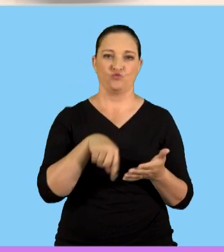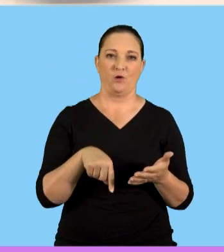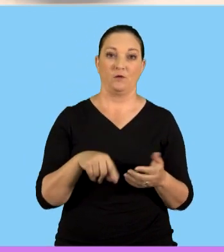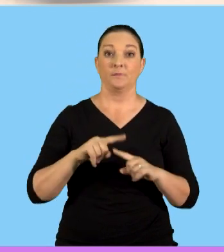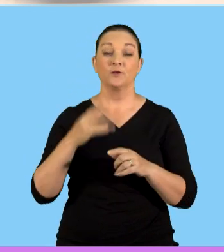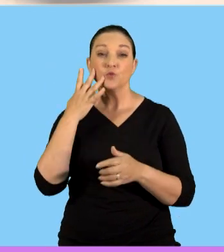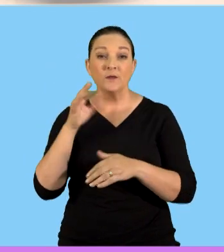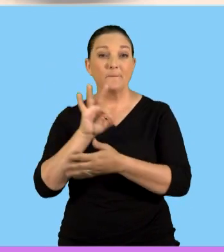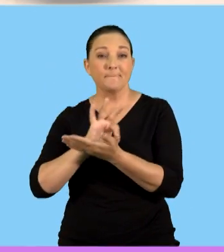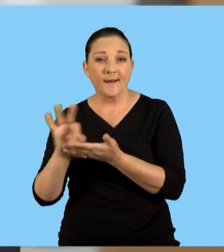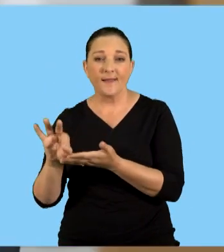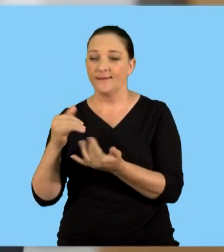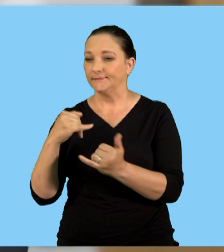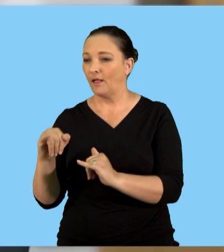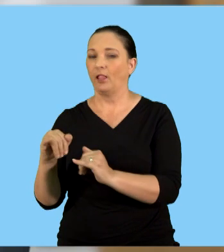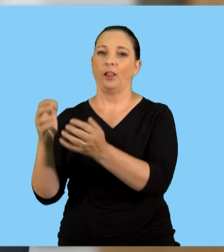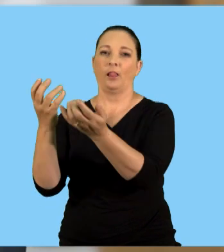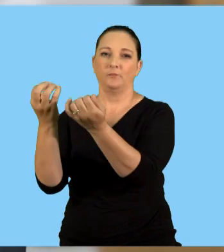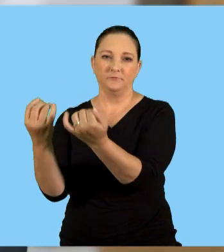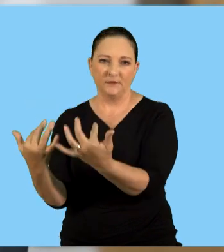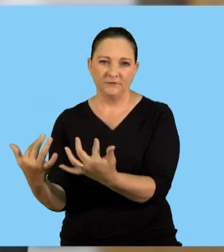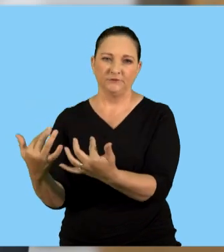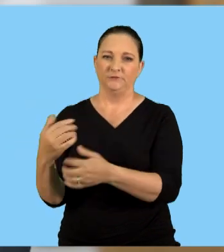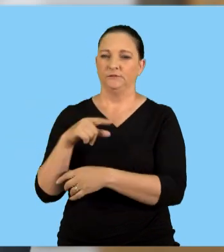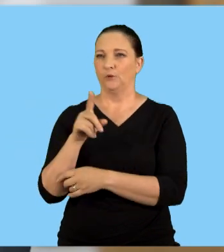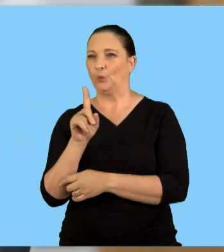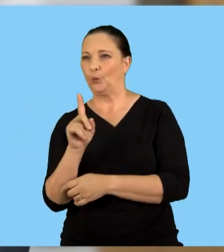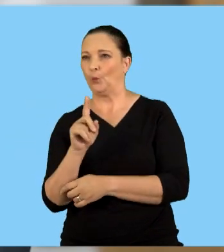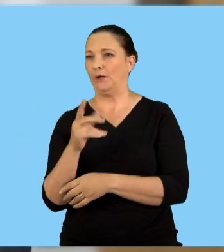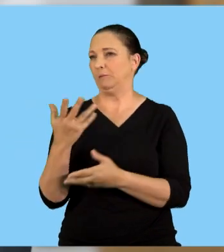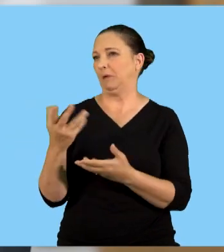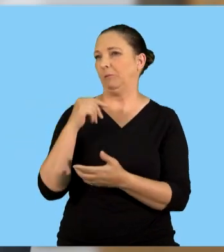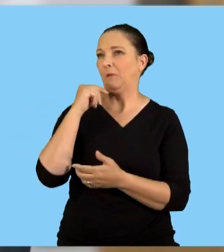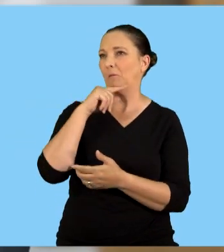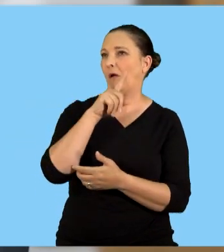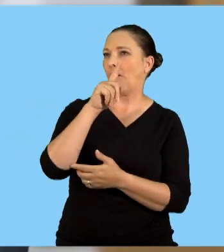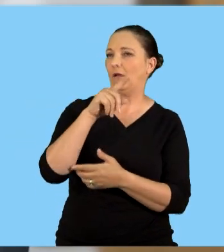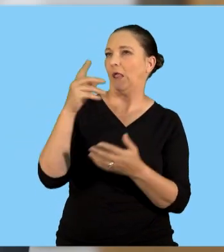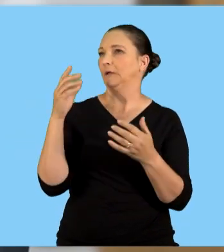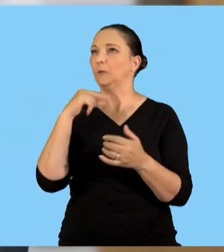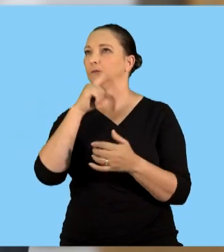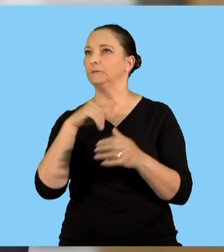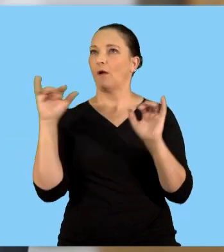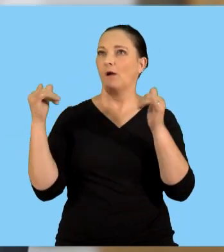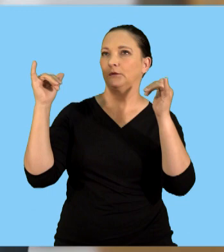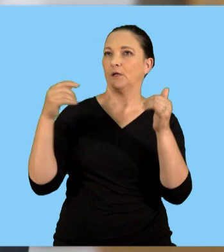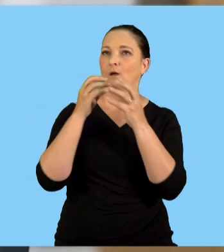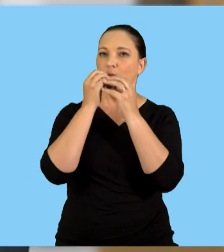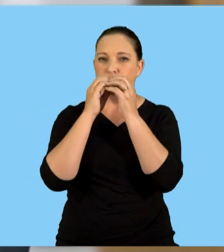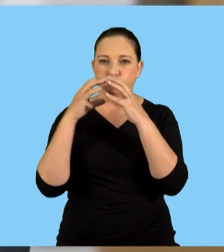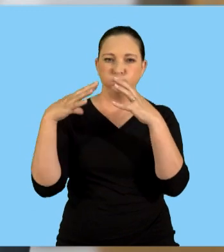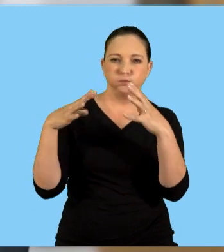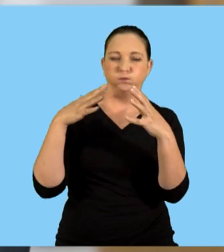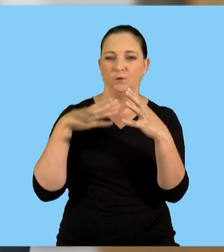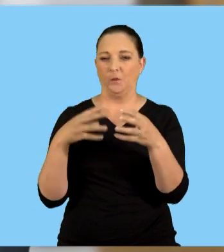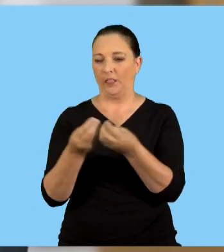stage, the initial stage, when you're still trying to figure out what the theme of the party is and whether you want balloons and